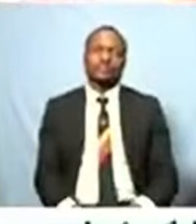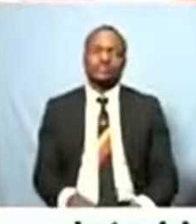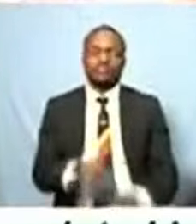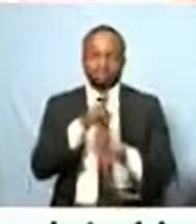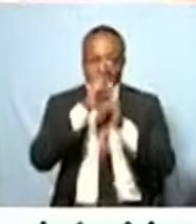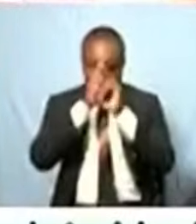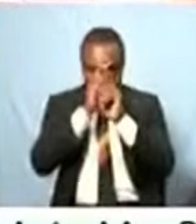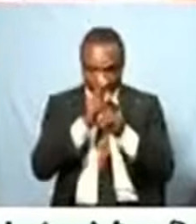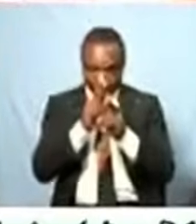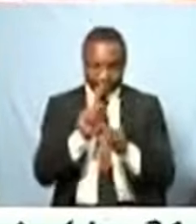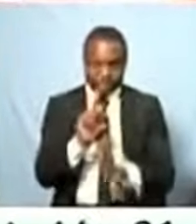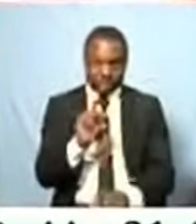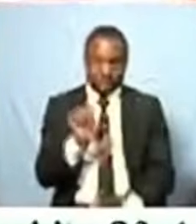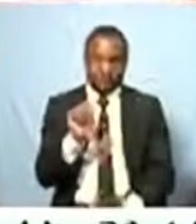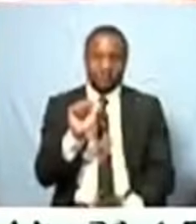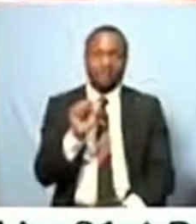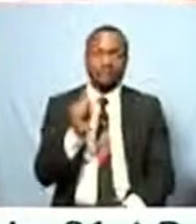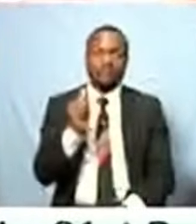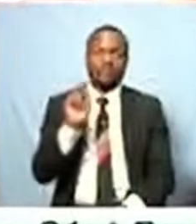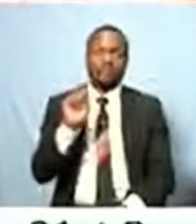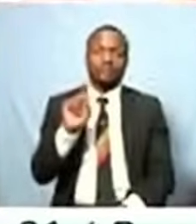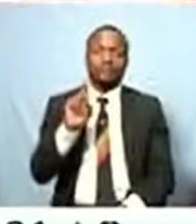Honorable Anthony Kasandwe,